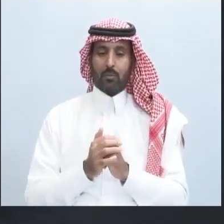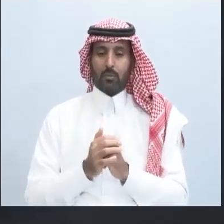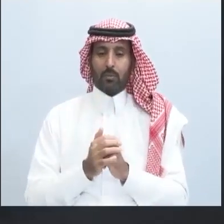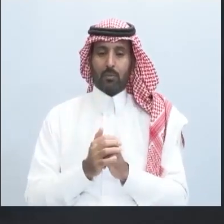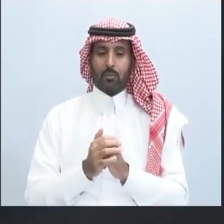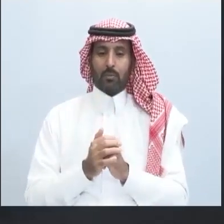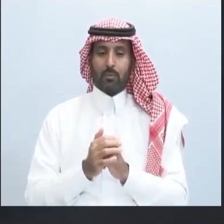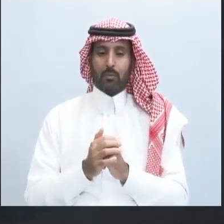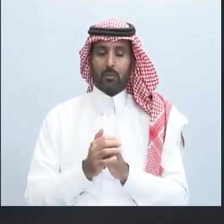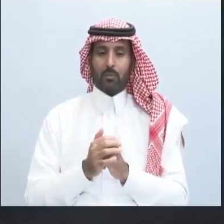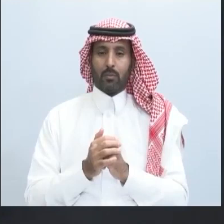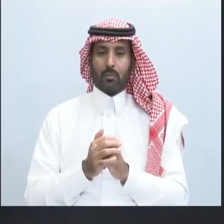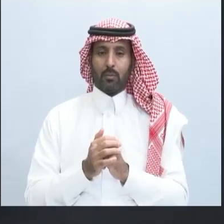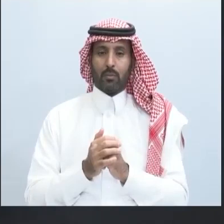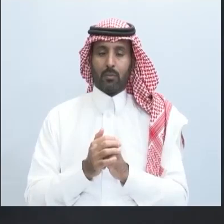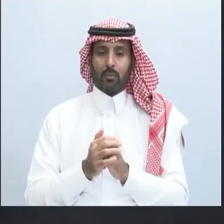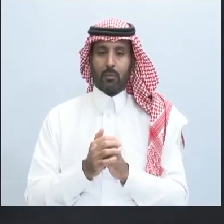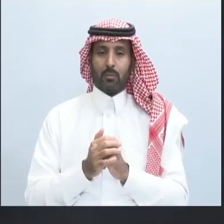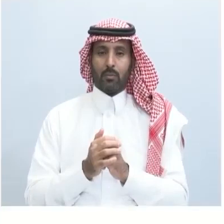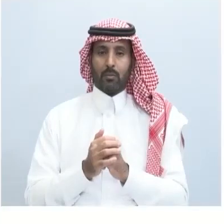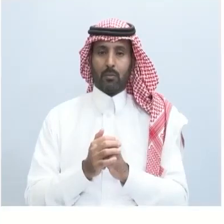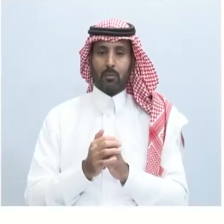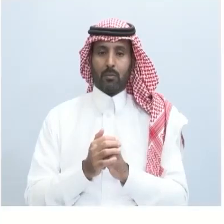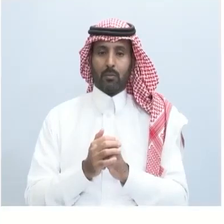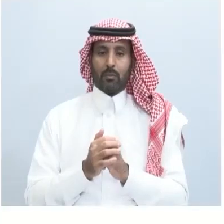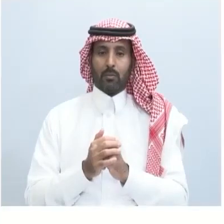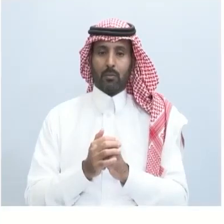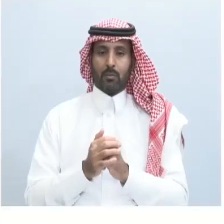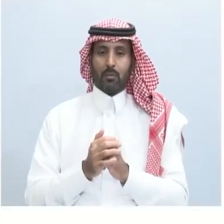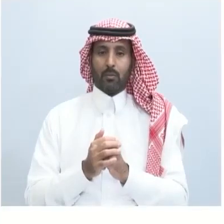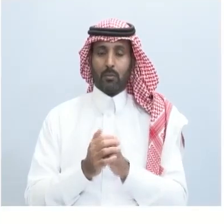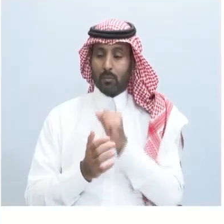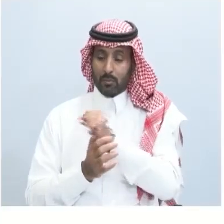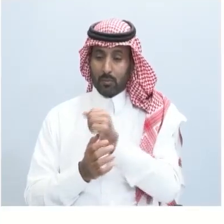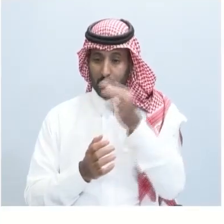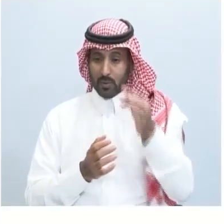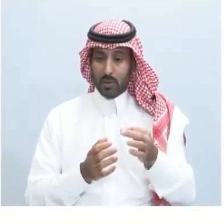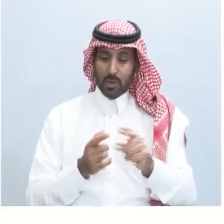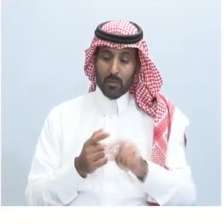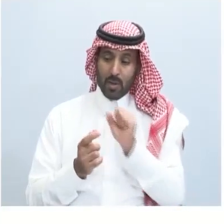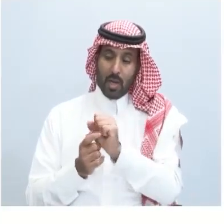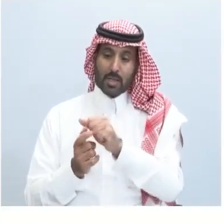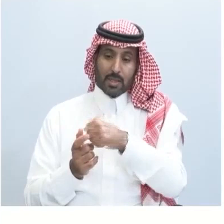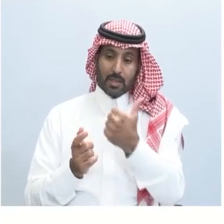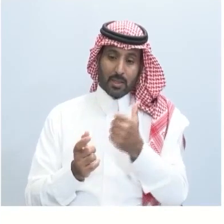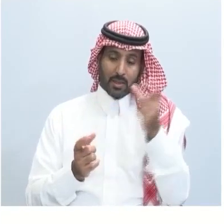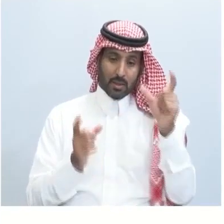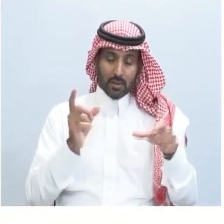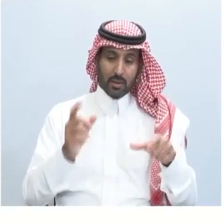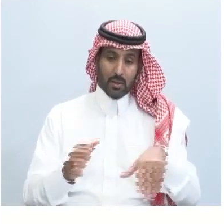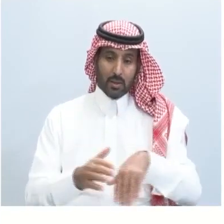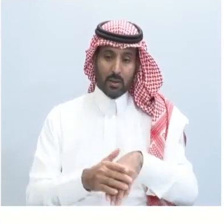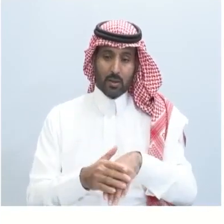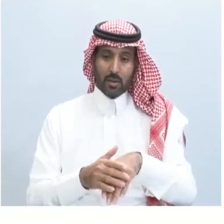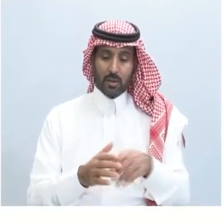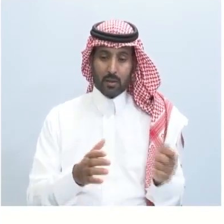article. So let's see the answer here together. Each team has 6 players. So the total is 6